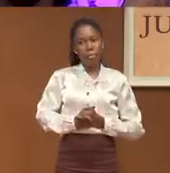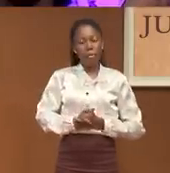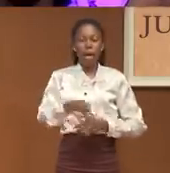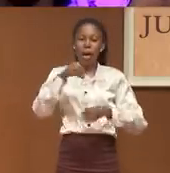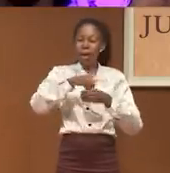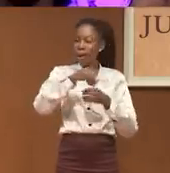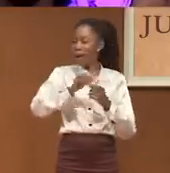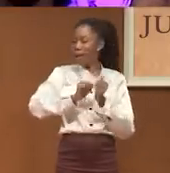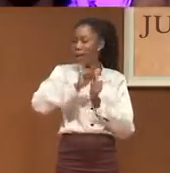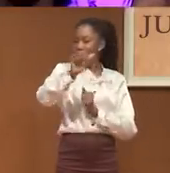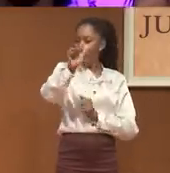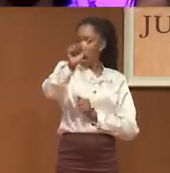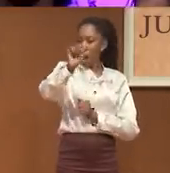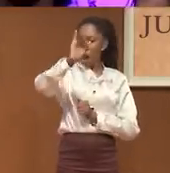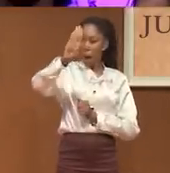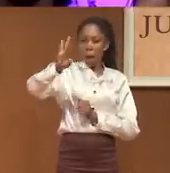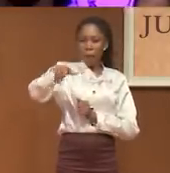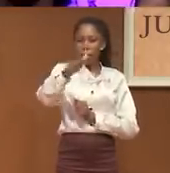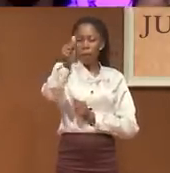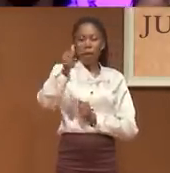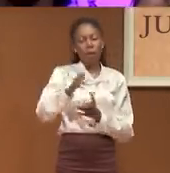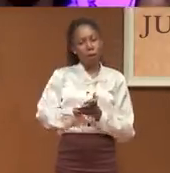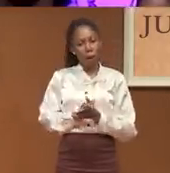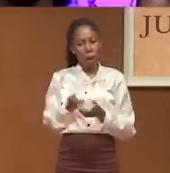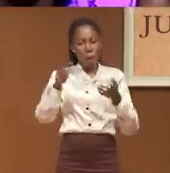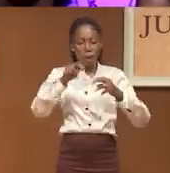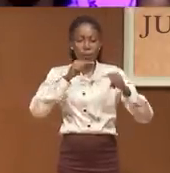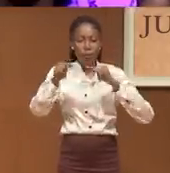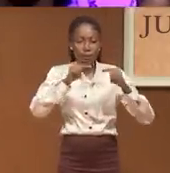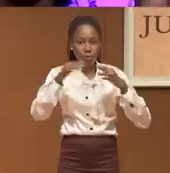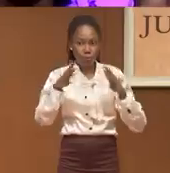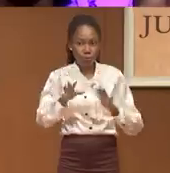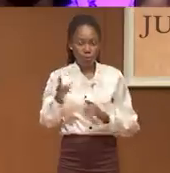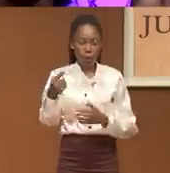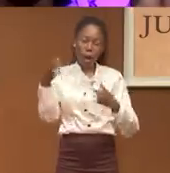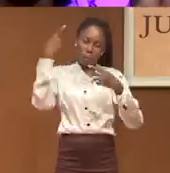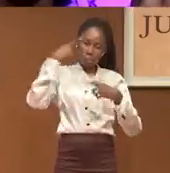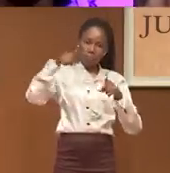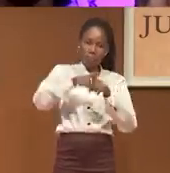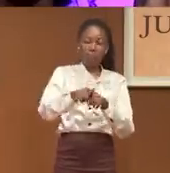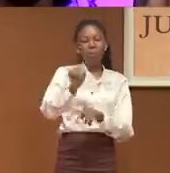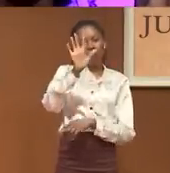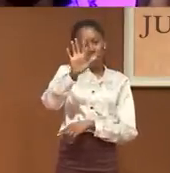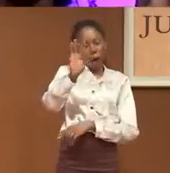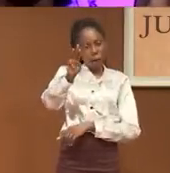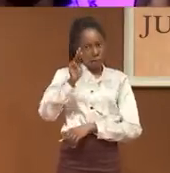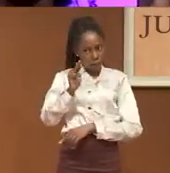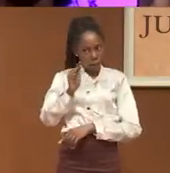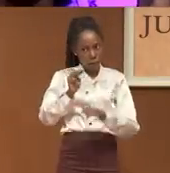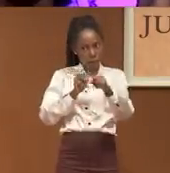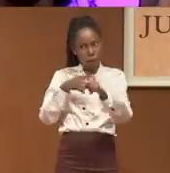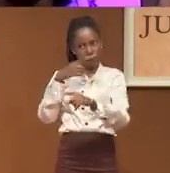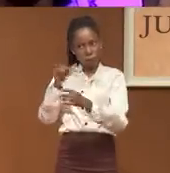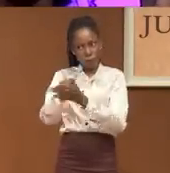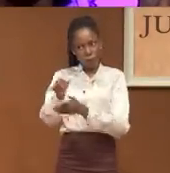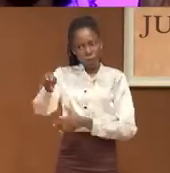of Abuja. So after all the negotiations, we agree on 5 million. And he said it's urgently in need